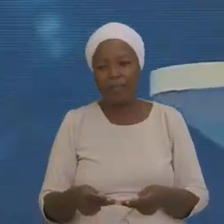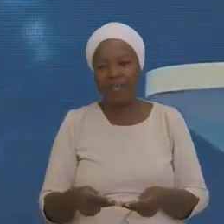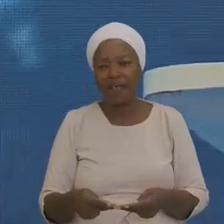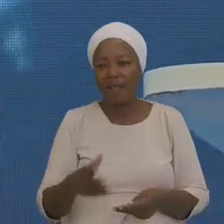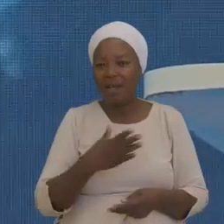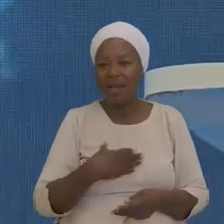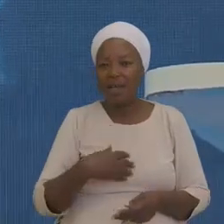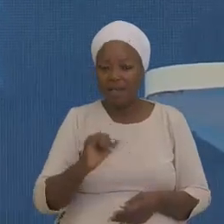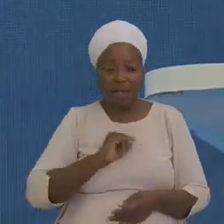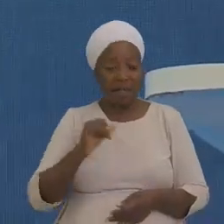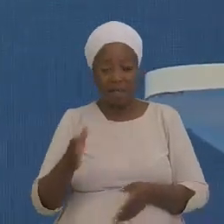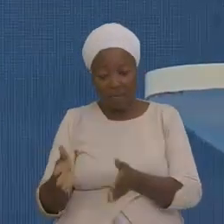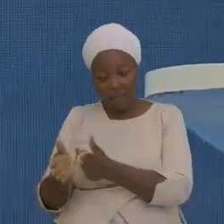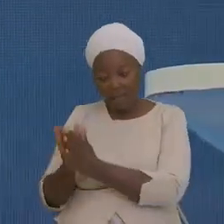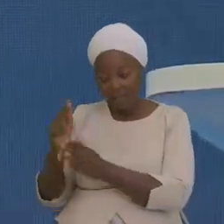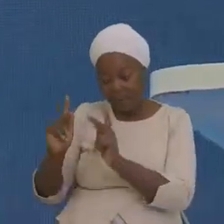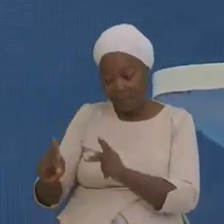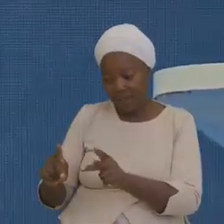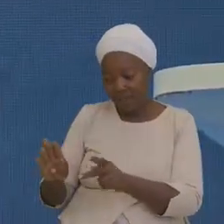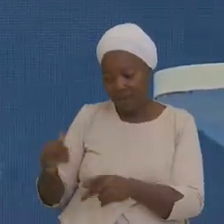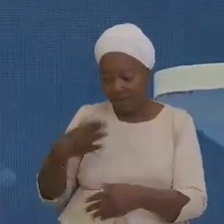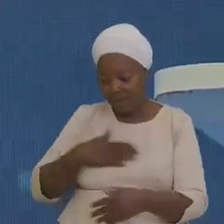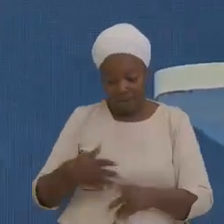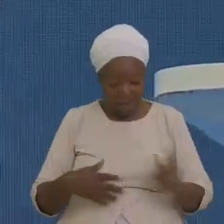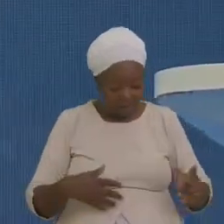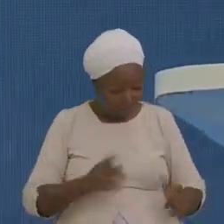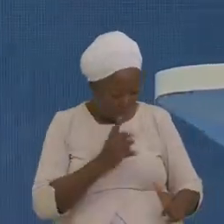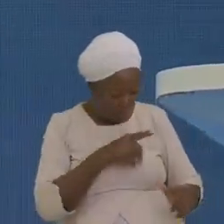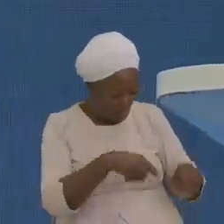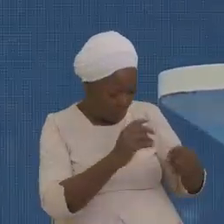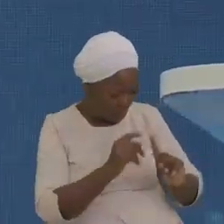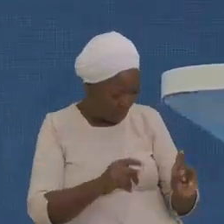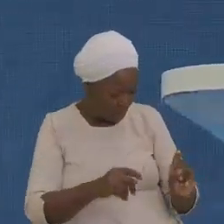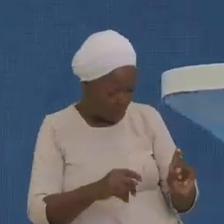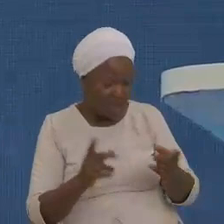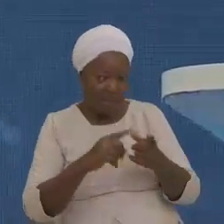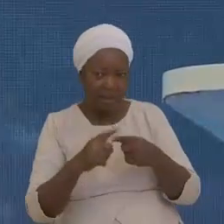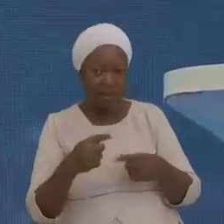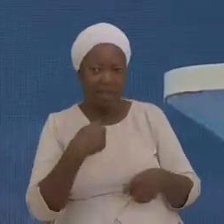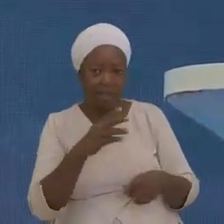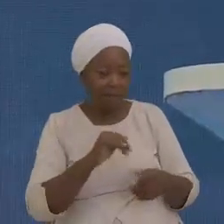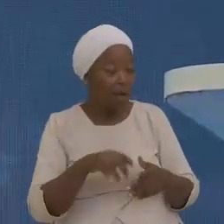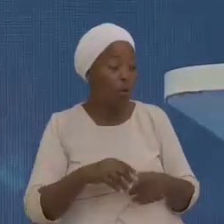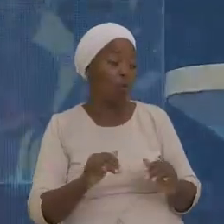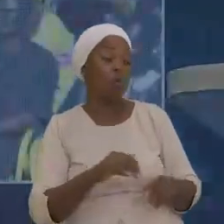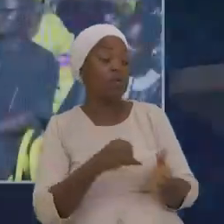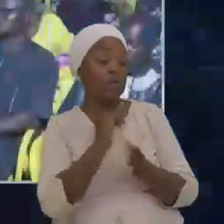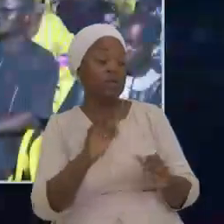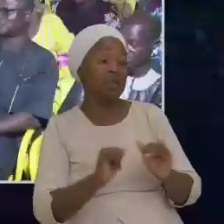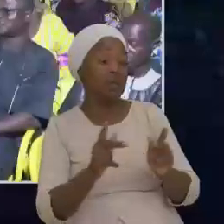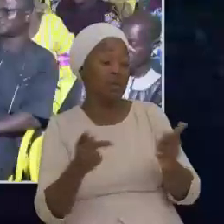As the person by my left, where are you going? He tell, it's the place I'm going, he's